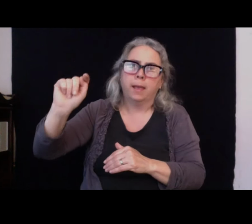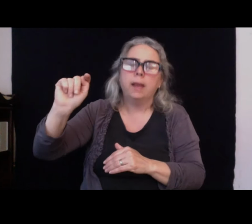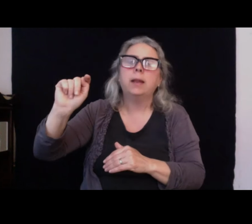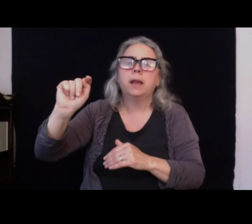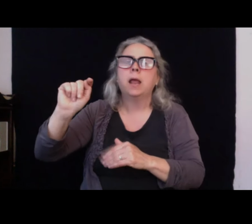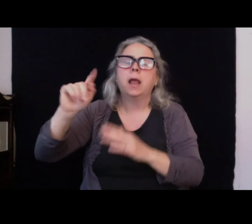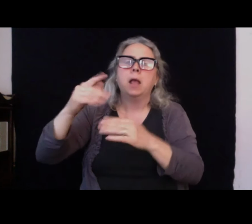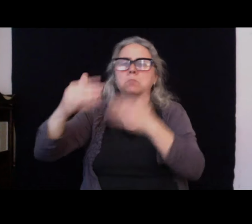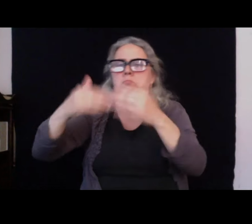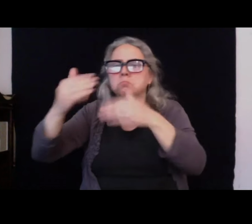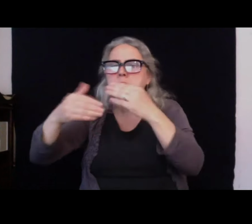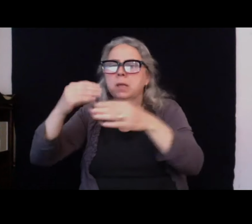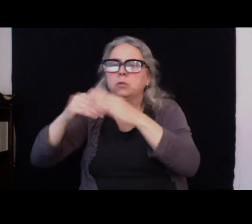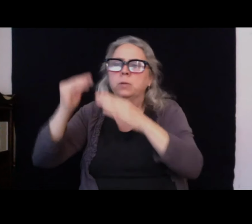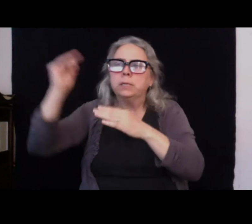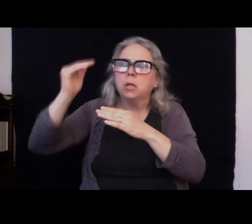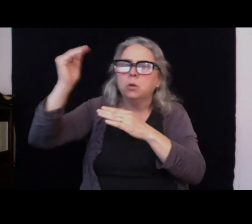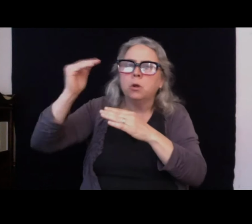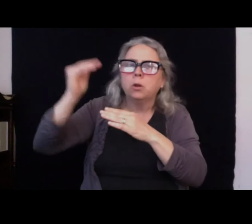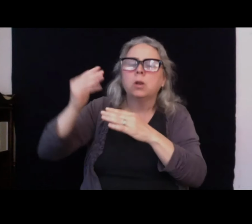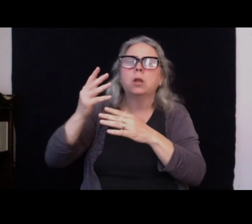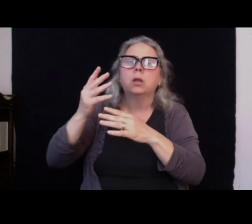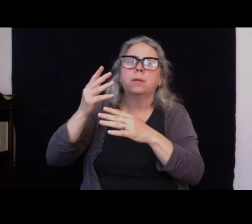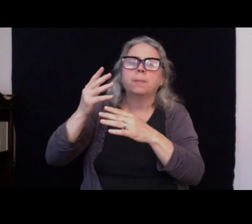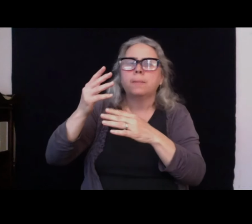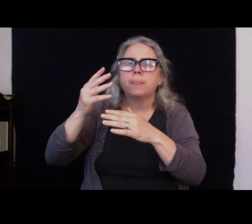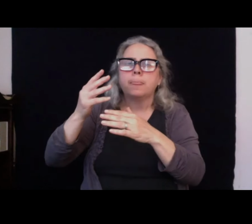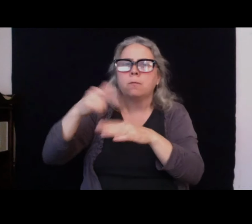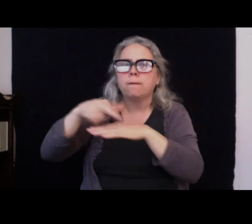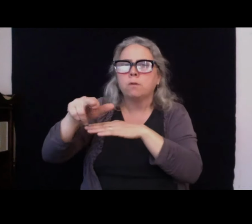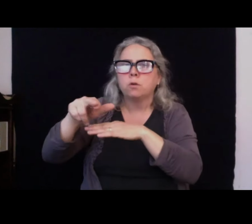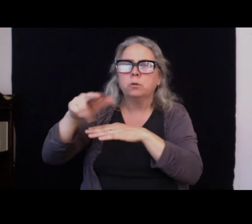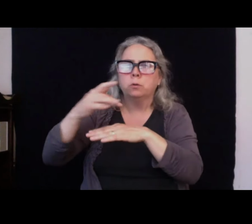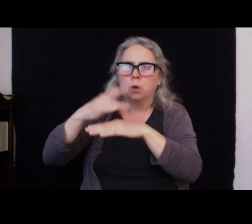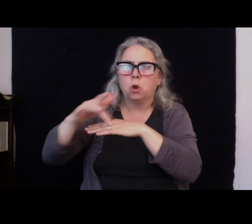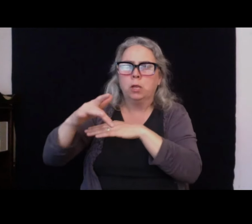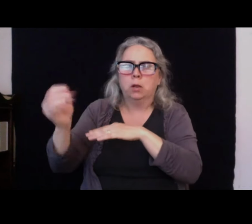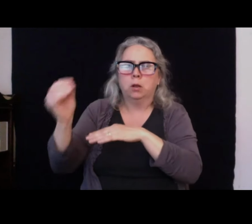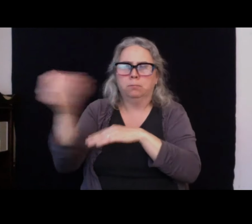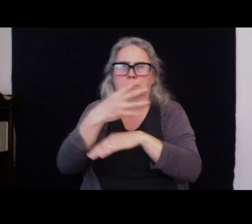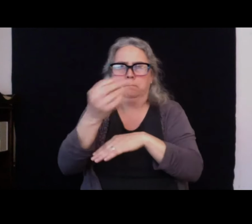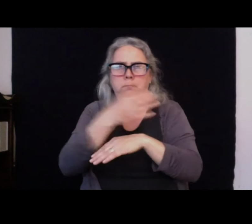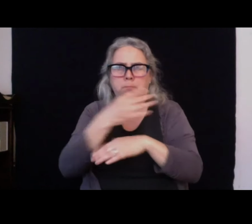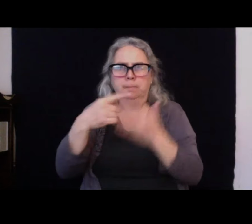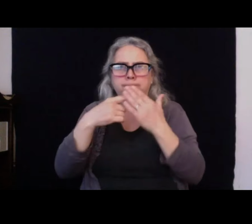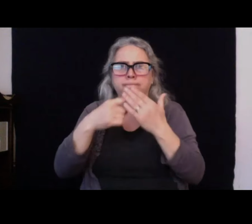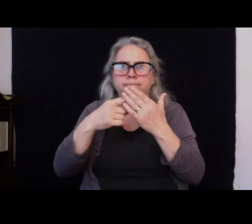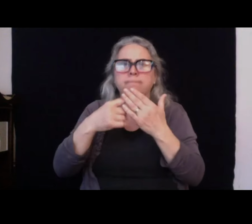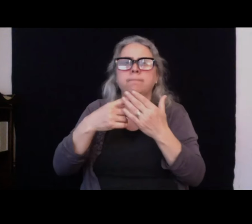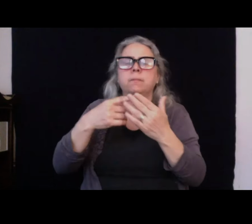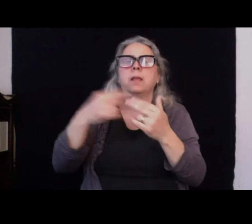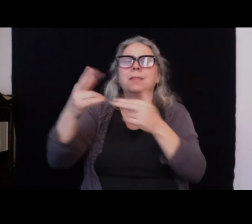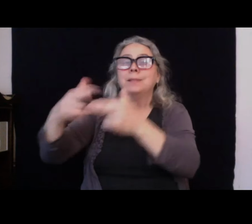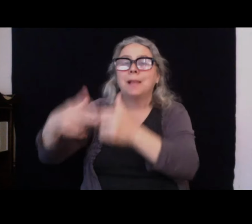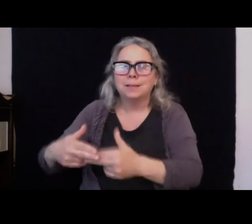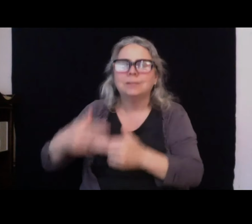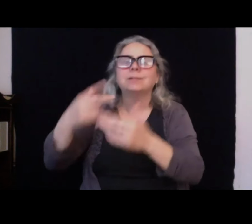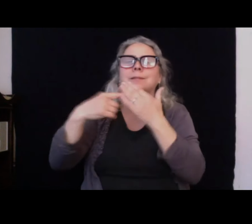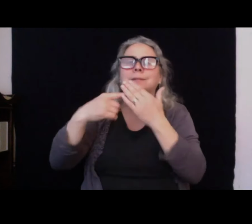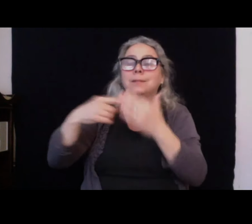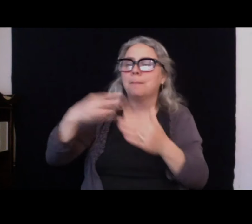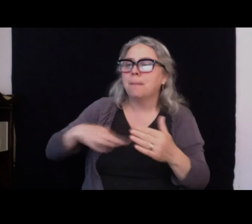bit. Just to kind of go refer to some of the earlier slides where we were talking about the MaineCare, and keep in mind that at